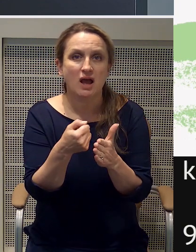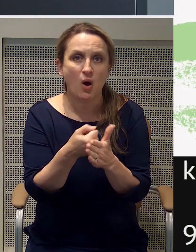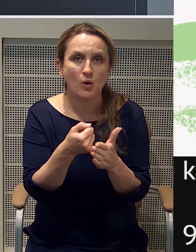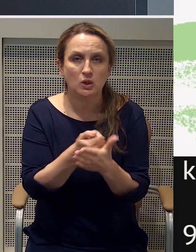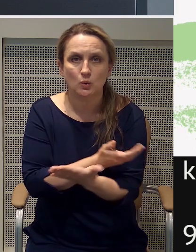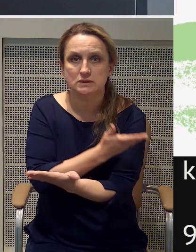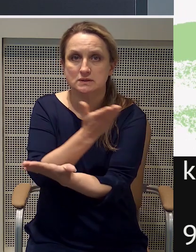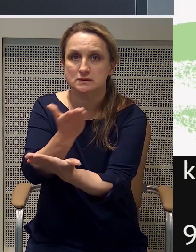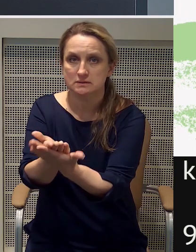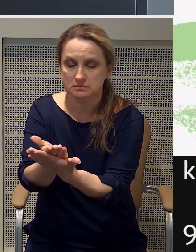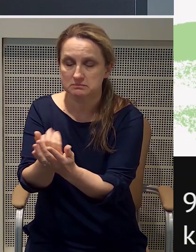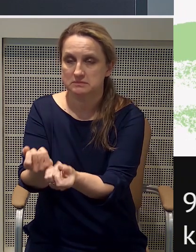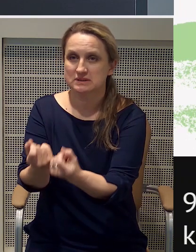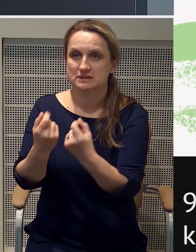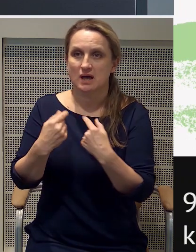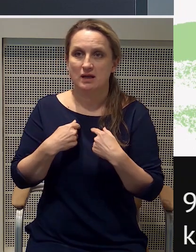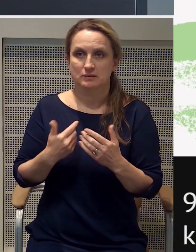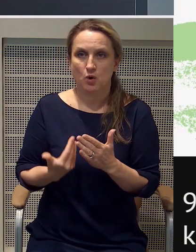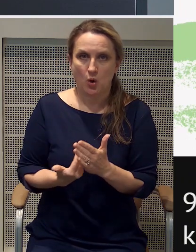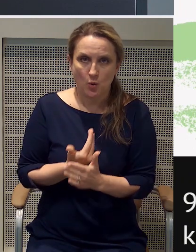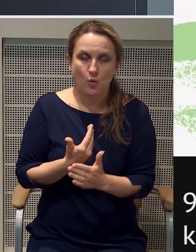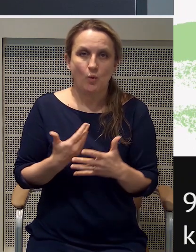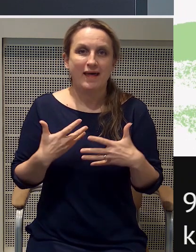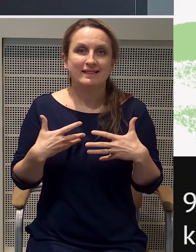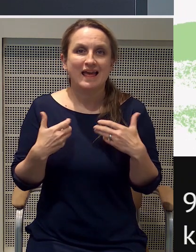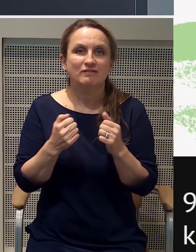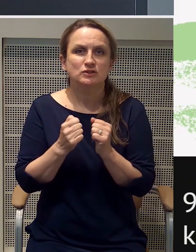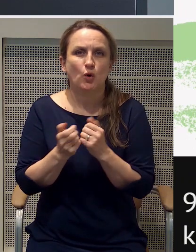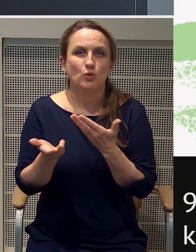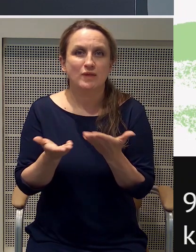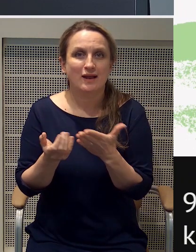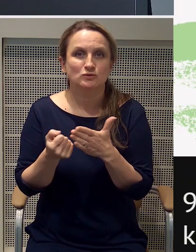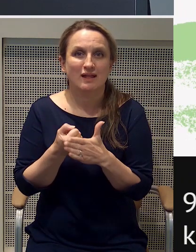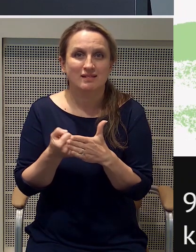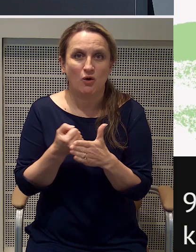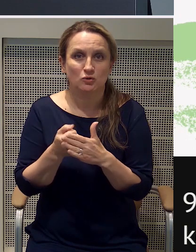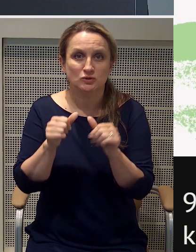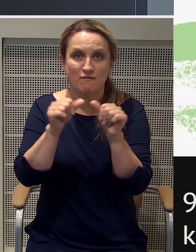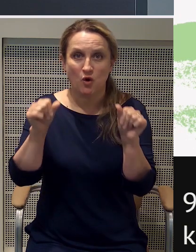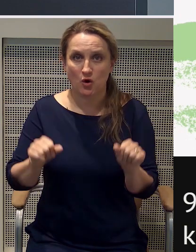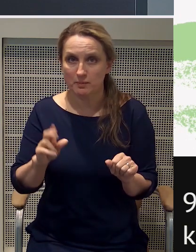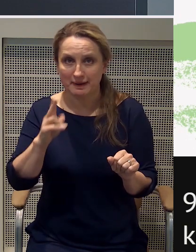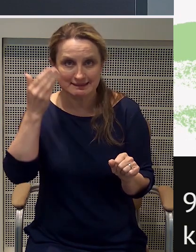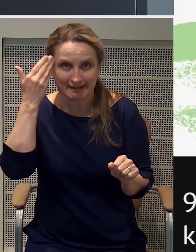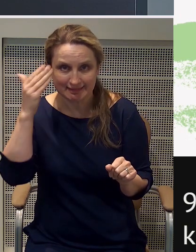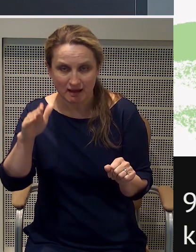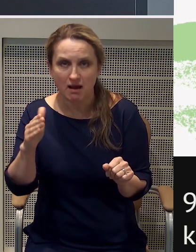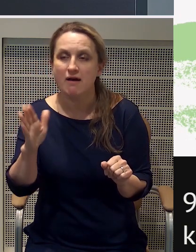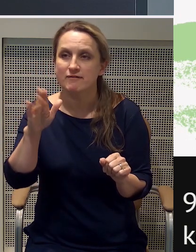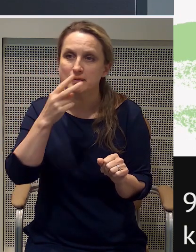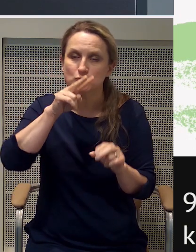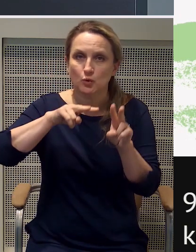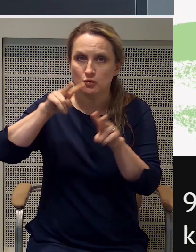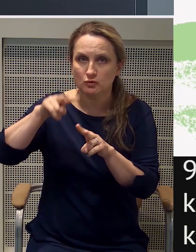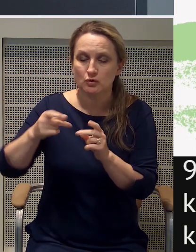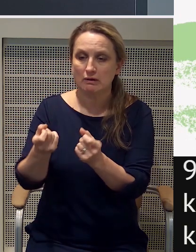I was contacted asking me if somebody would apply, and they provided